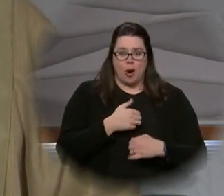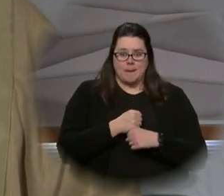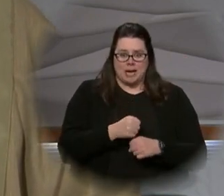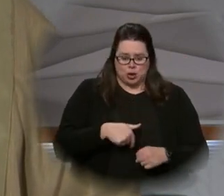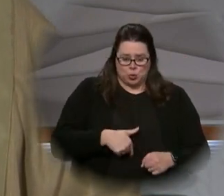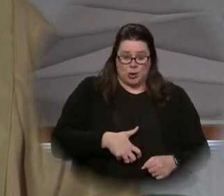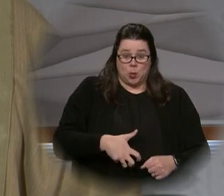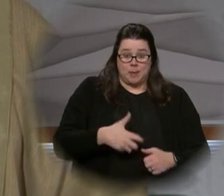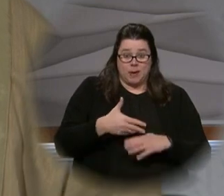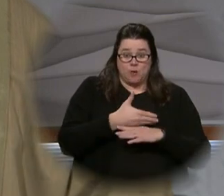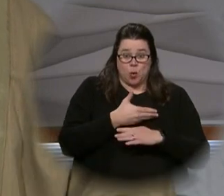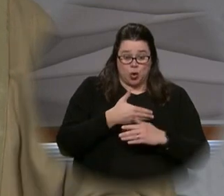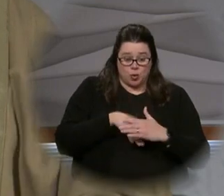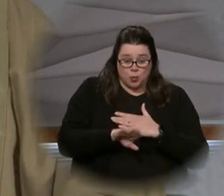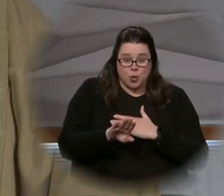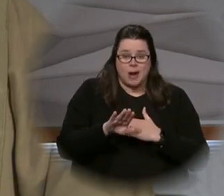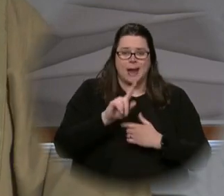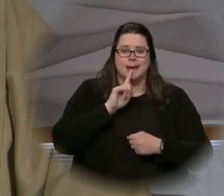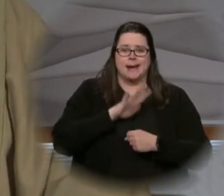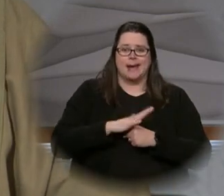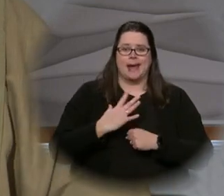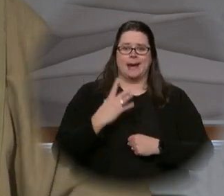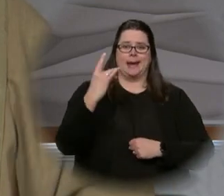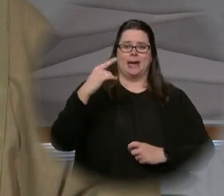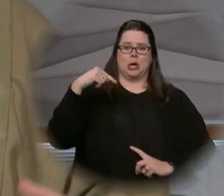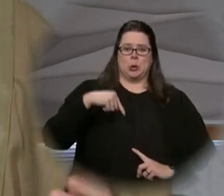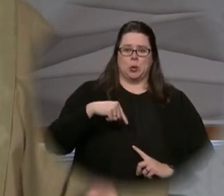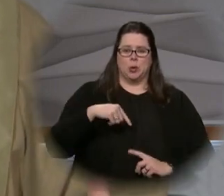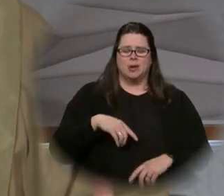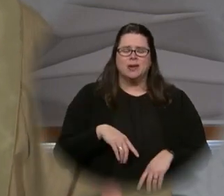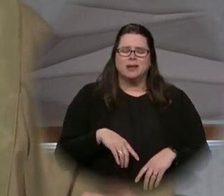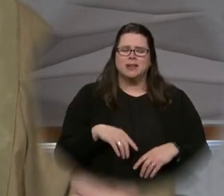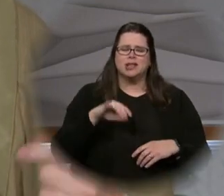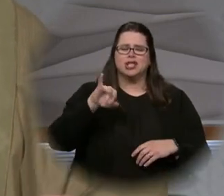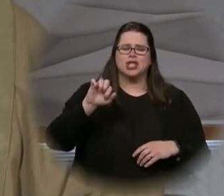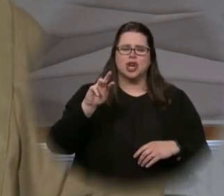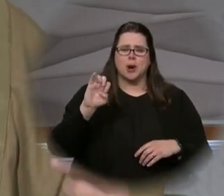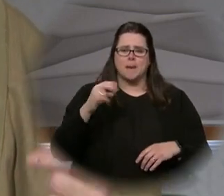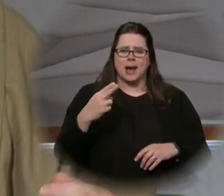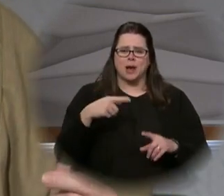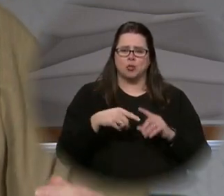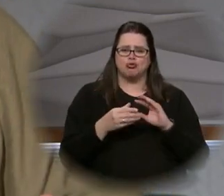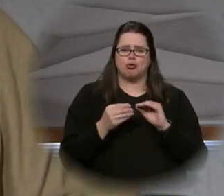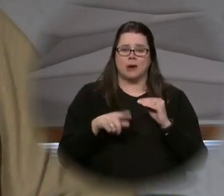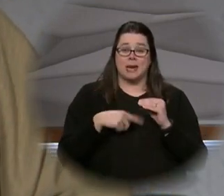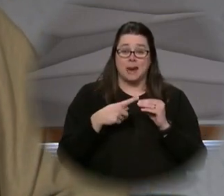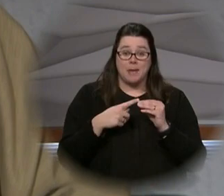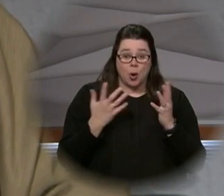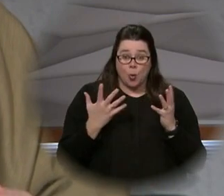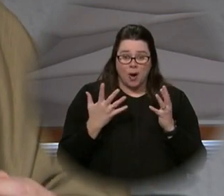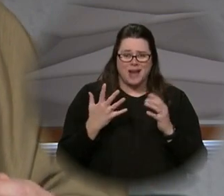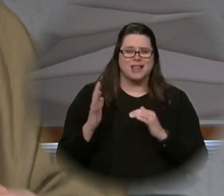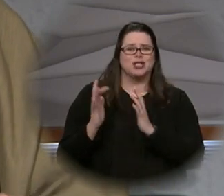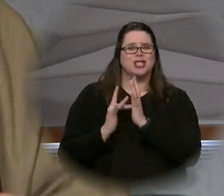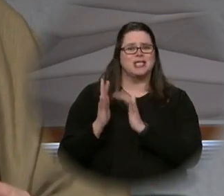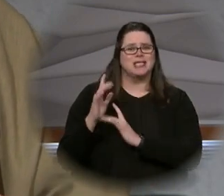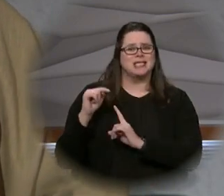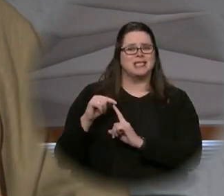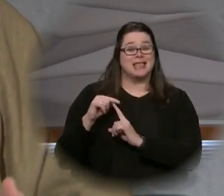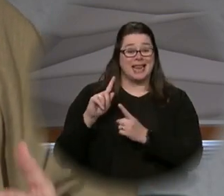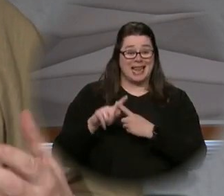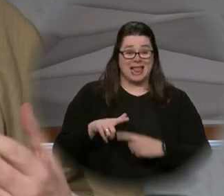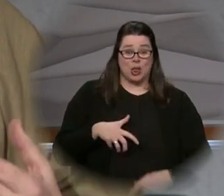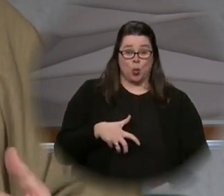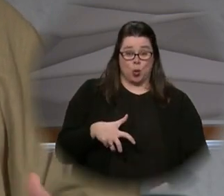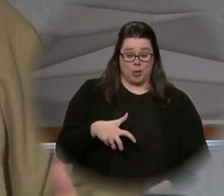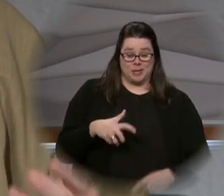you. Before you were born, I dedicated you." Jeremiah was speaking about Jesus Christ. In the womb,